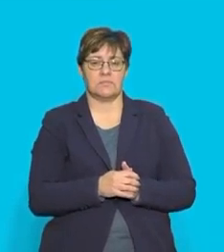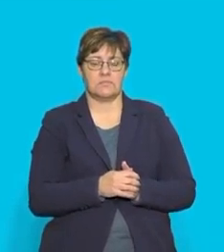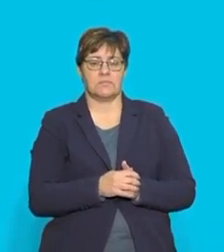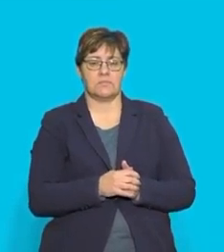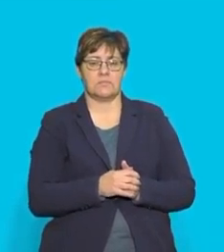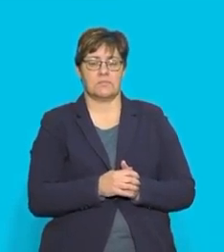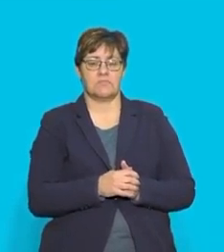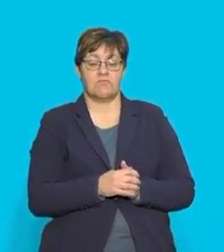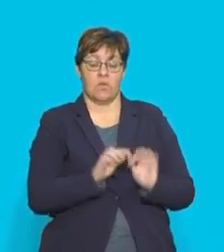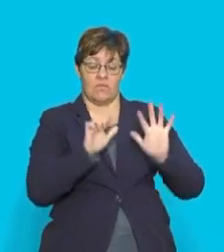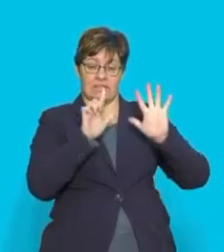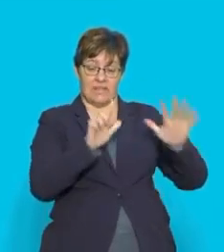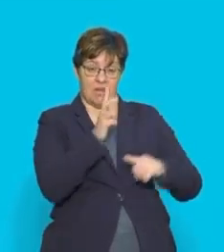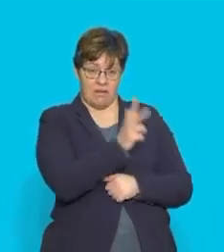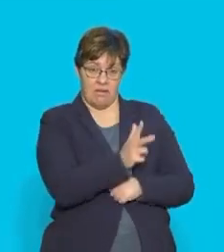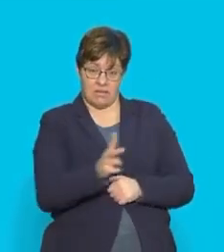So we have 7 cars,